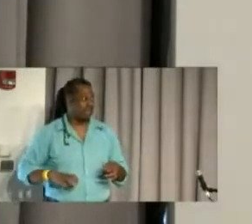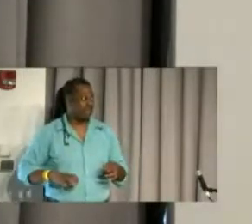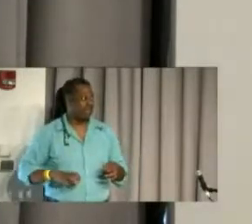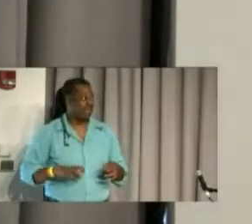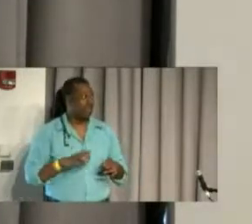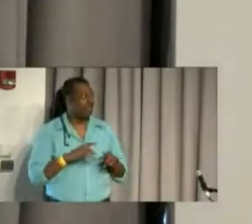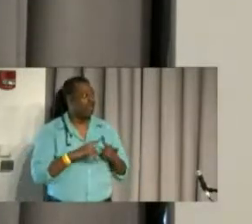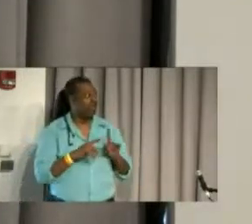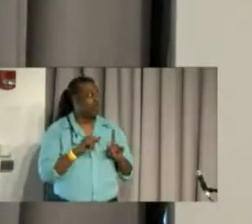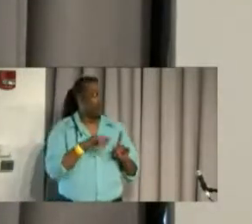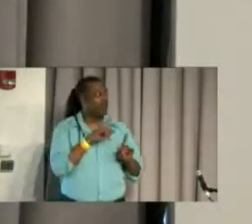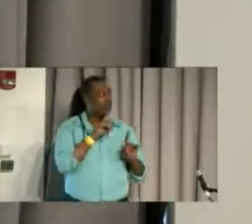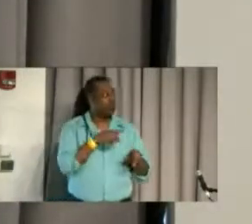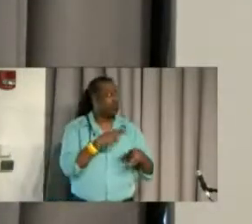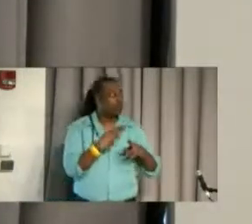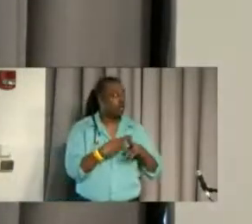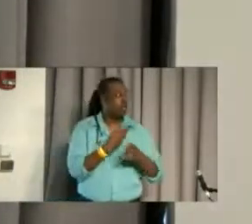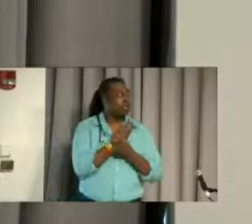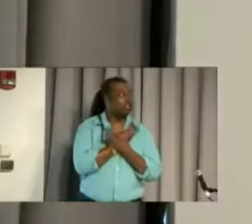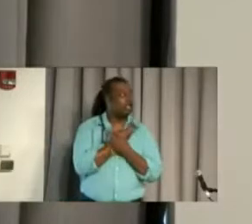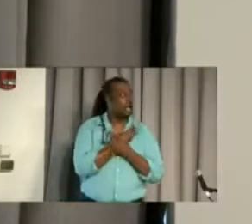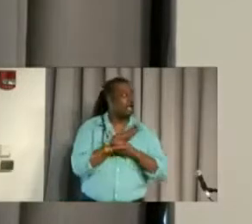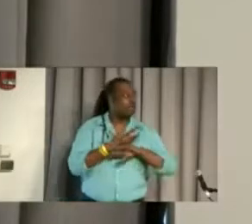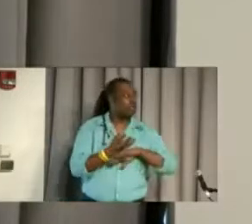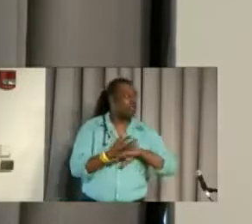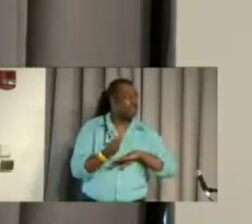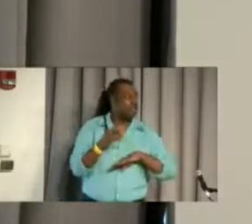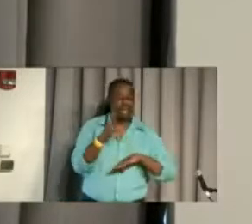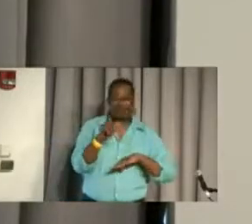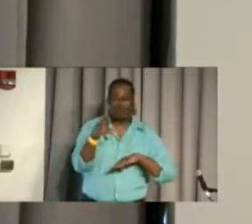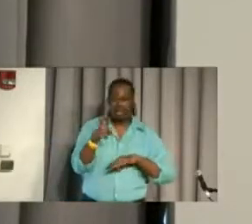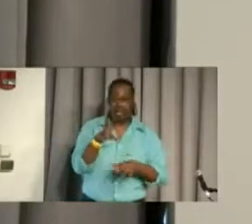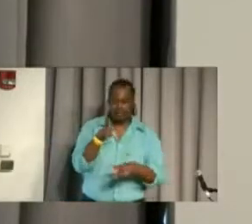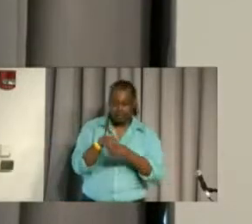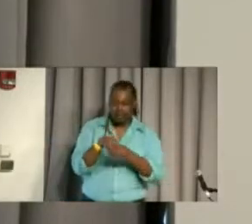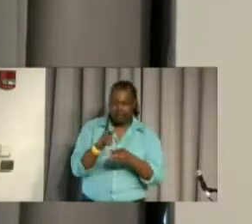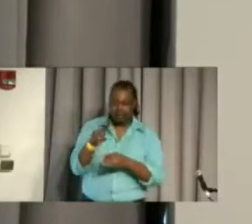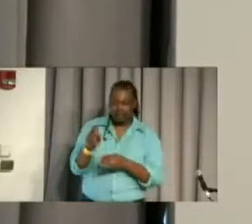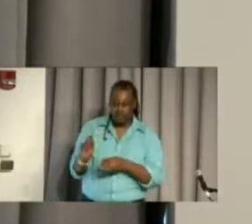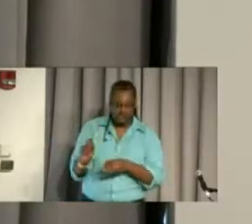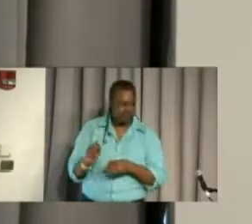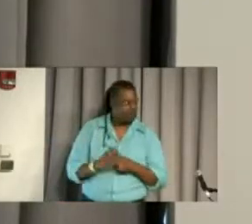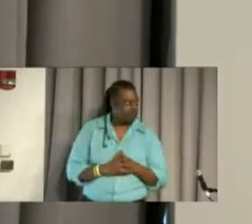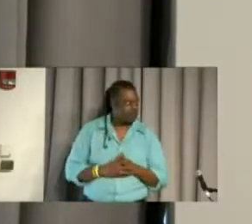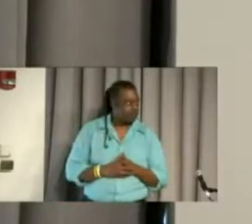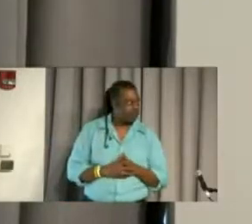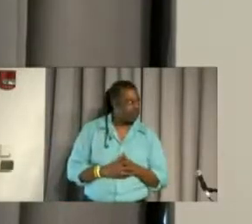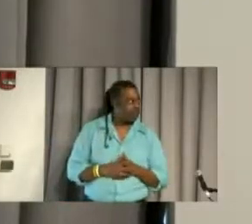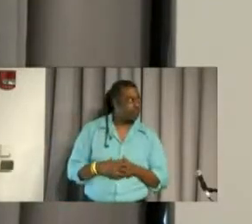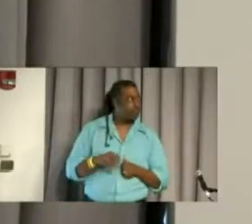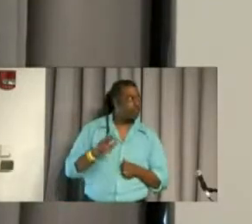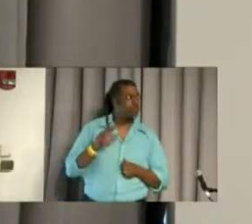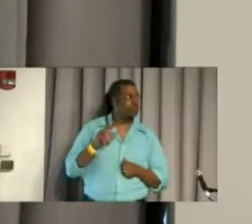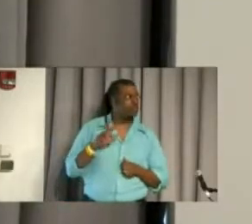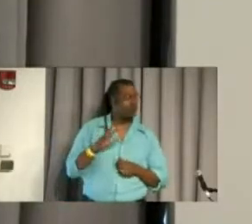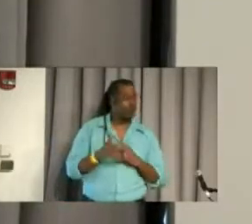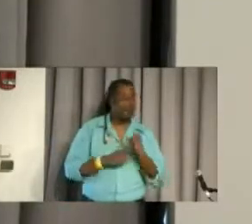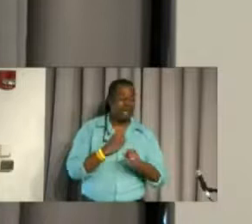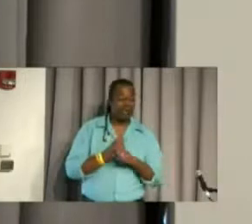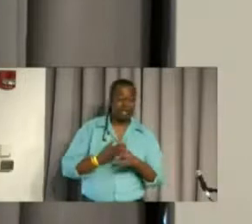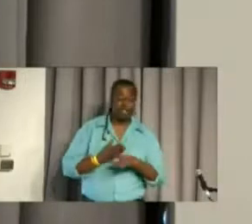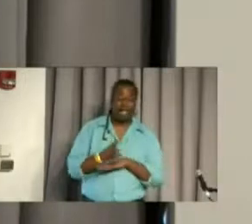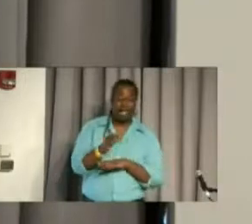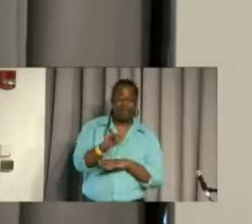report that was called Toxic Wastes and Race in the United States. So 35 years after that